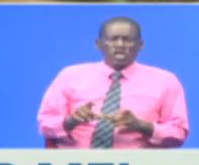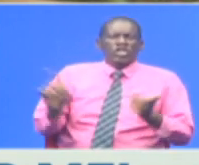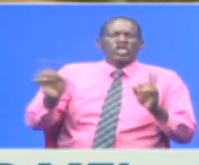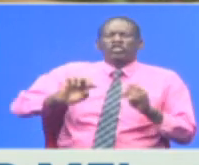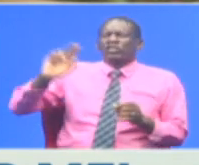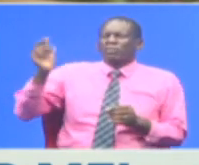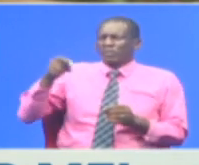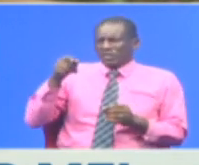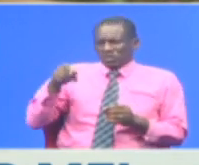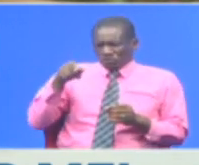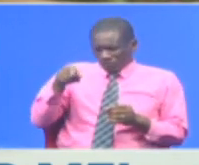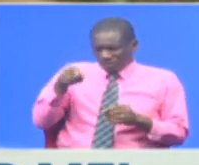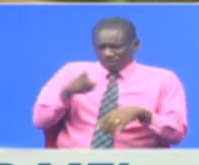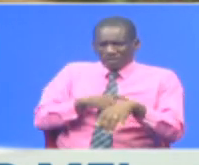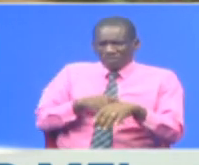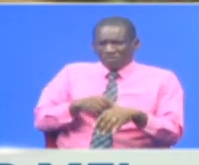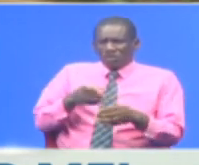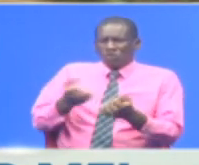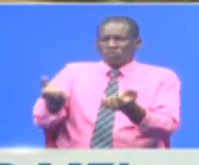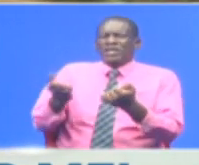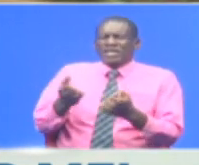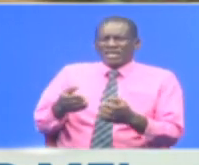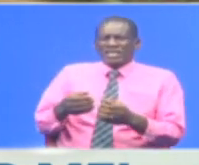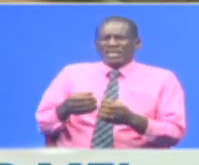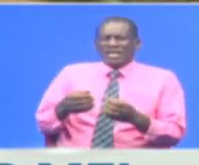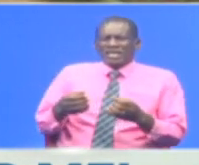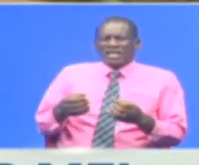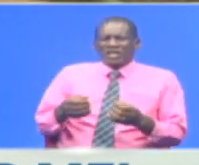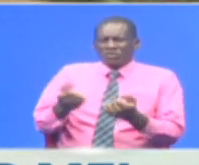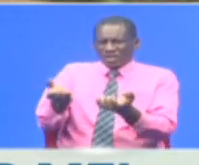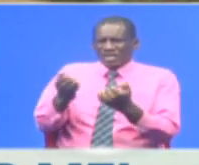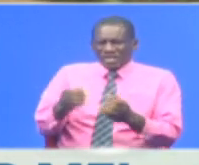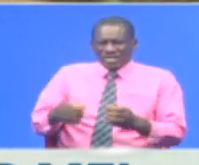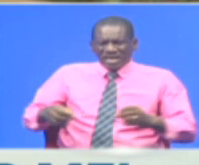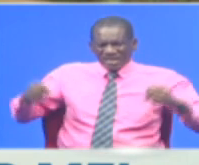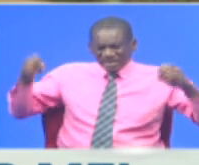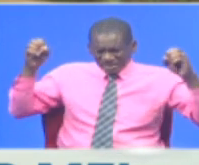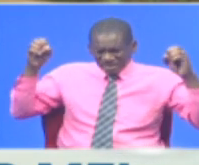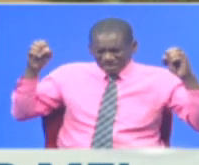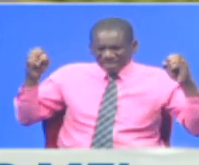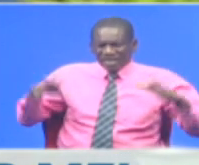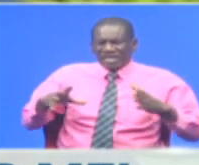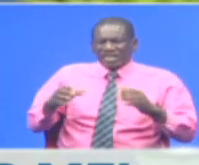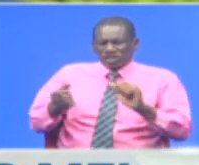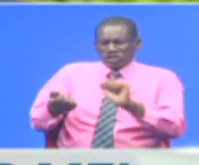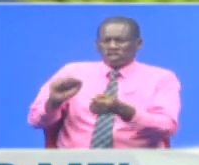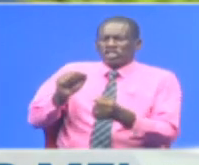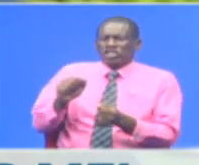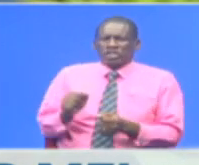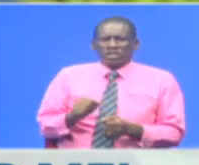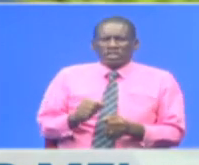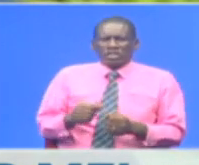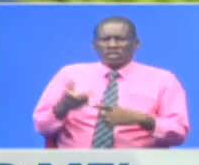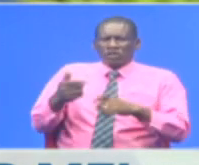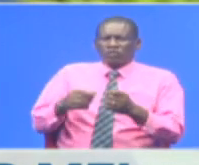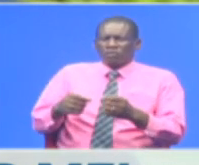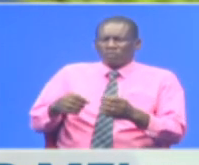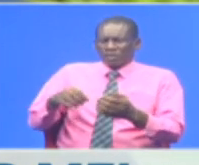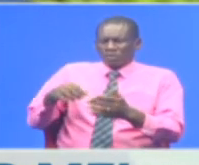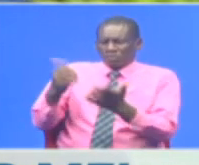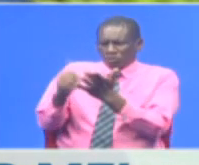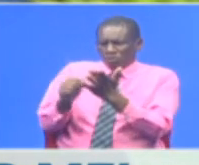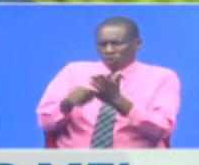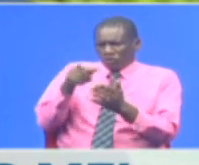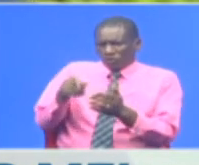these times. This needs a total itweka, as I said, an itweka moment, a total change from the shackles of